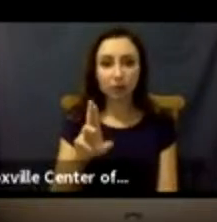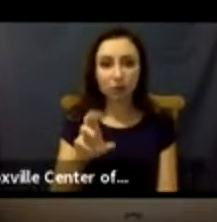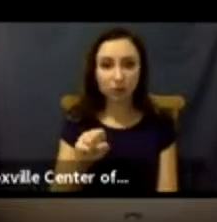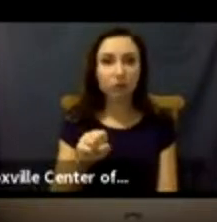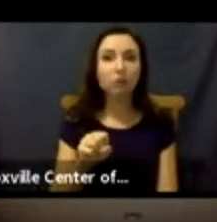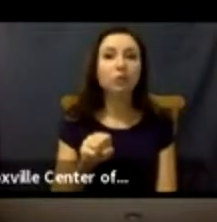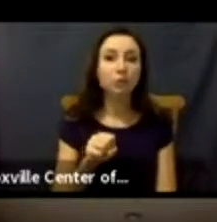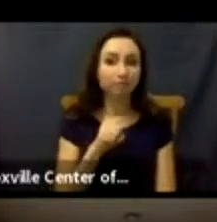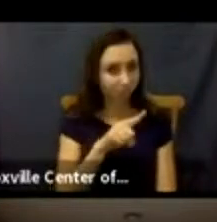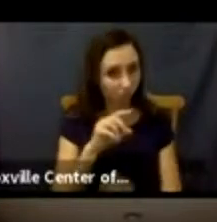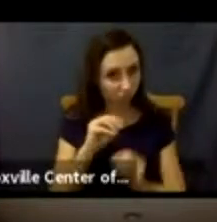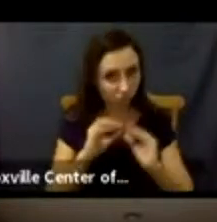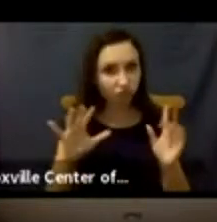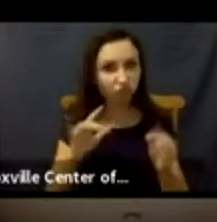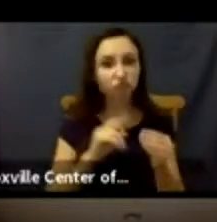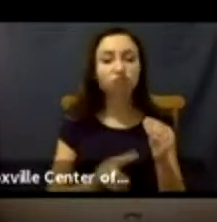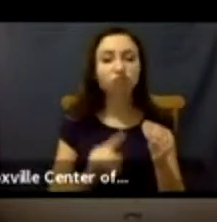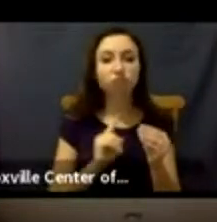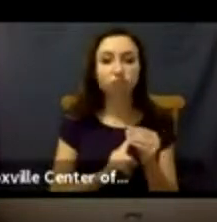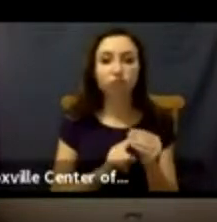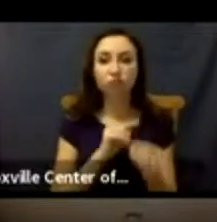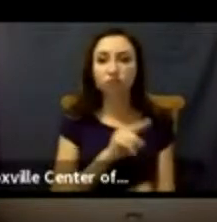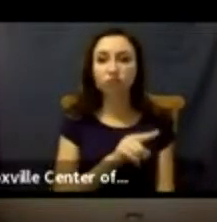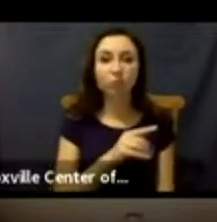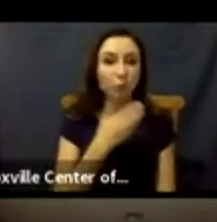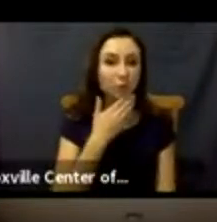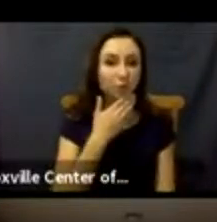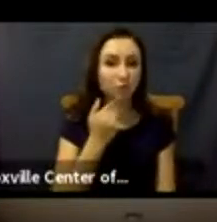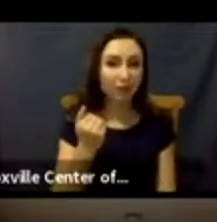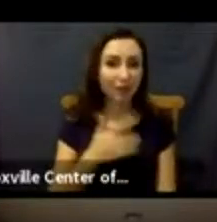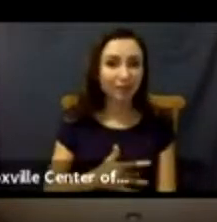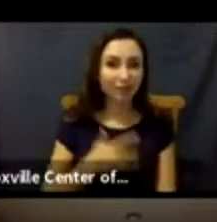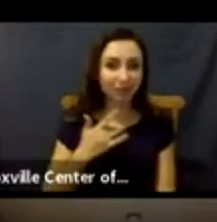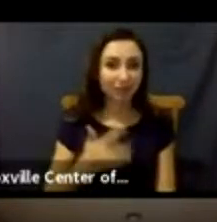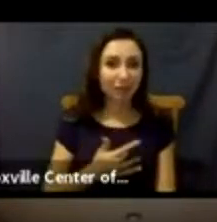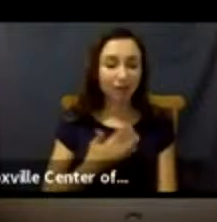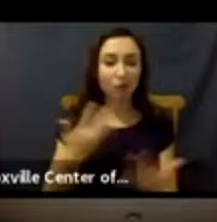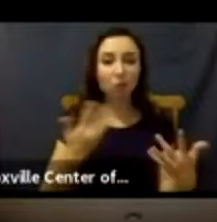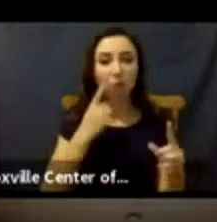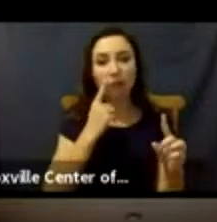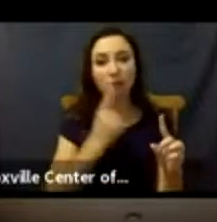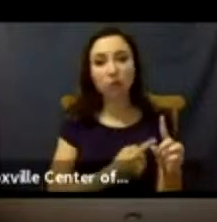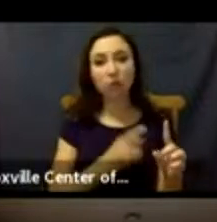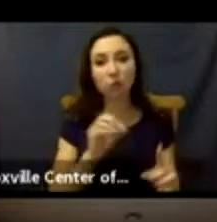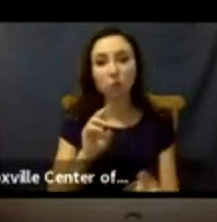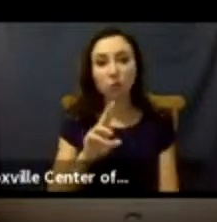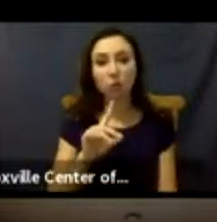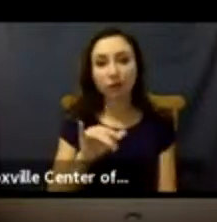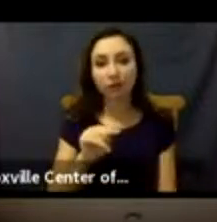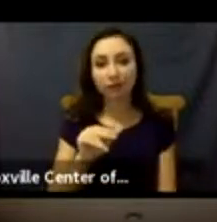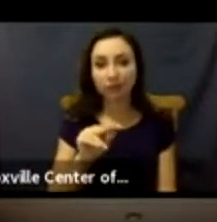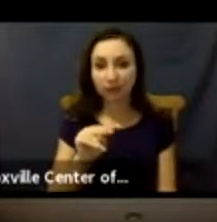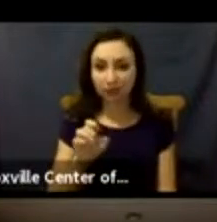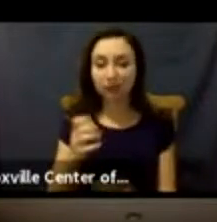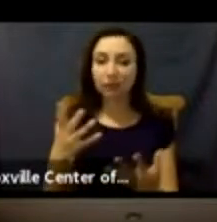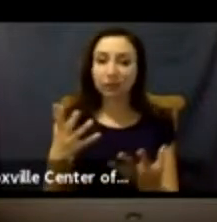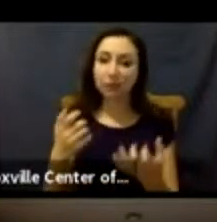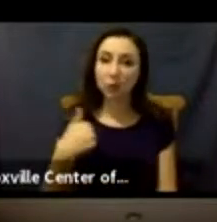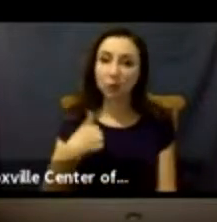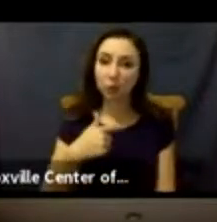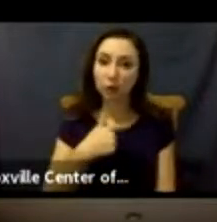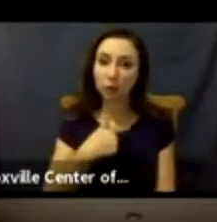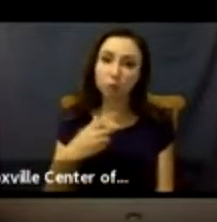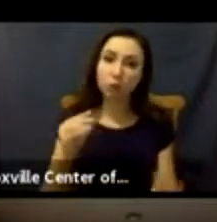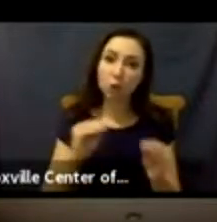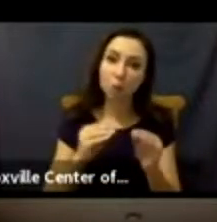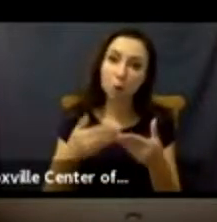and you made it very clear, your best sense of what the intention of this ordinance was that, they wanted us to be more